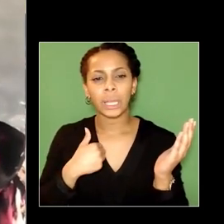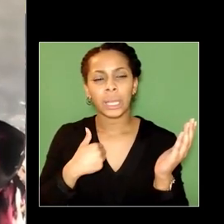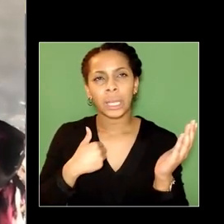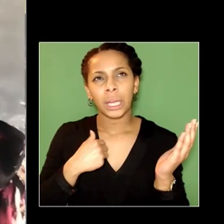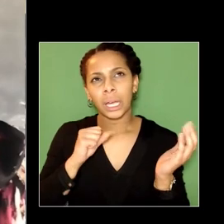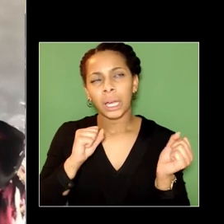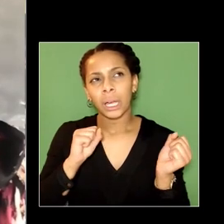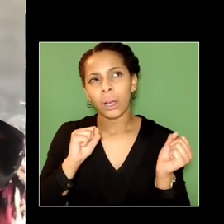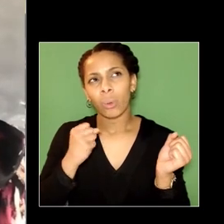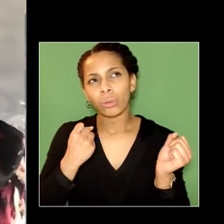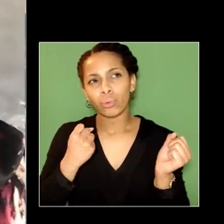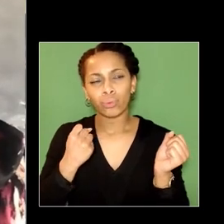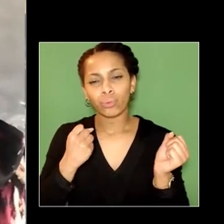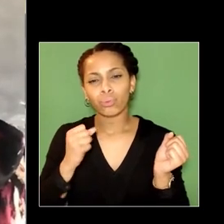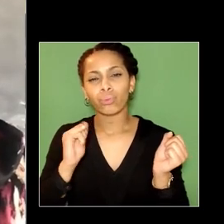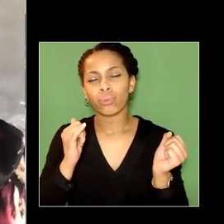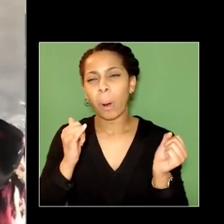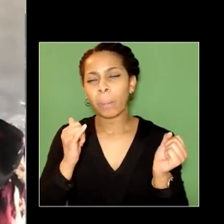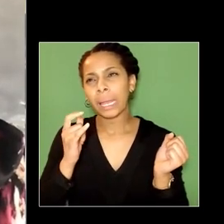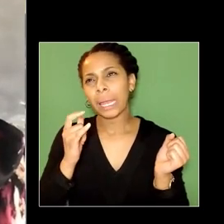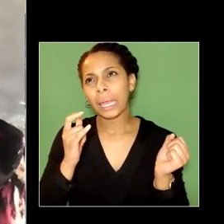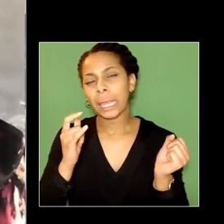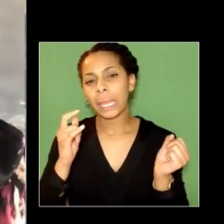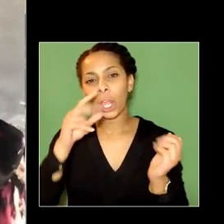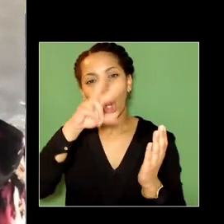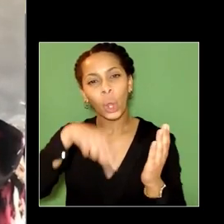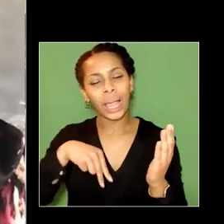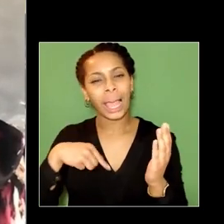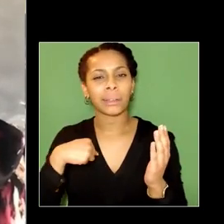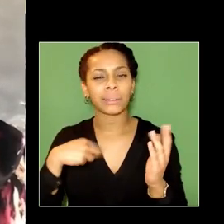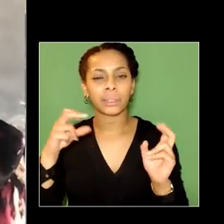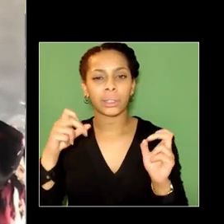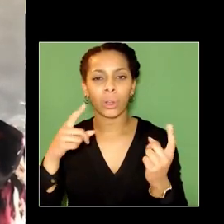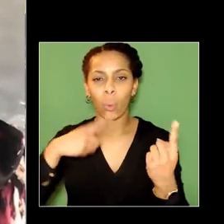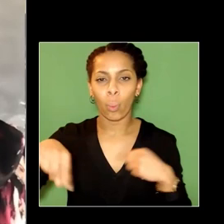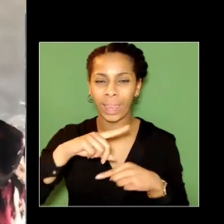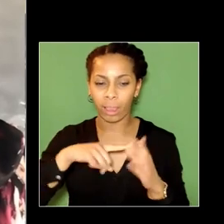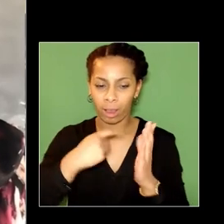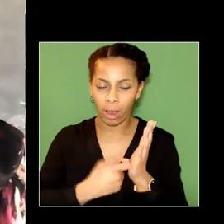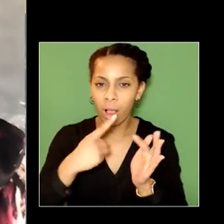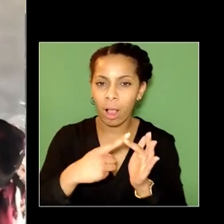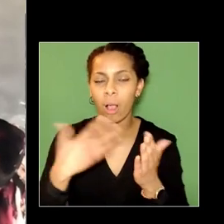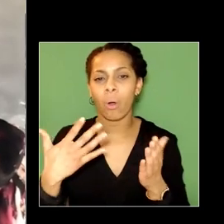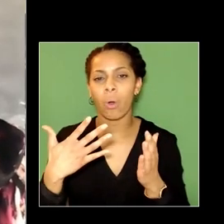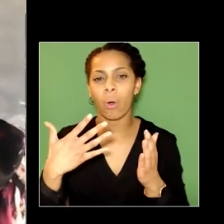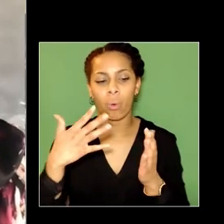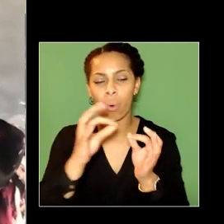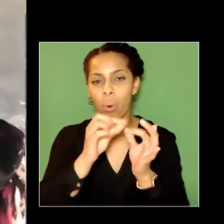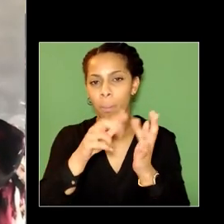I would probably spend a lot of time looking at We Are or Bonnard or Sickert or